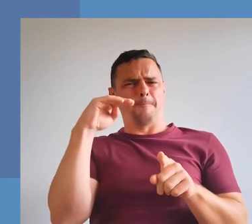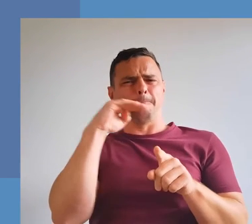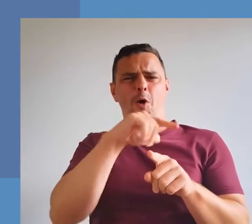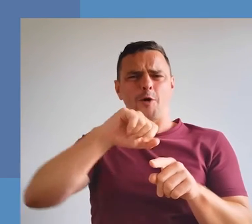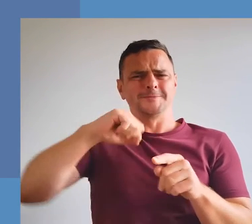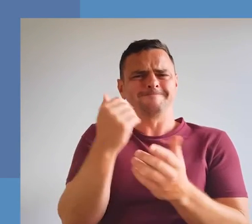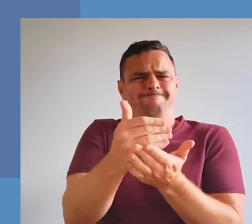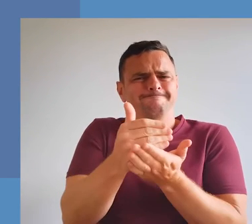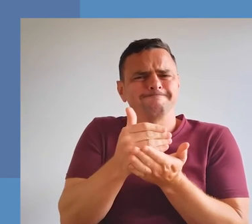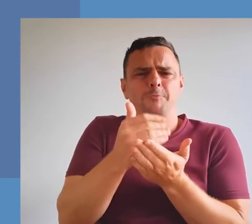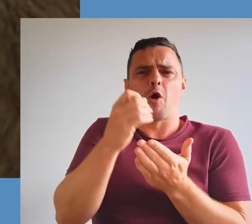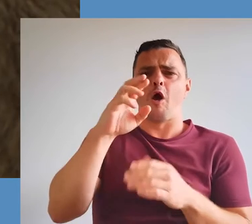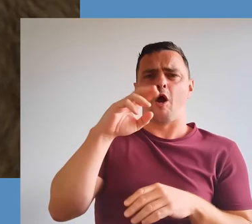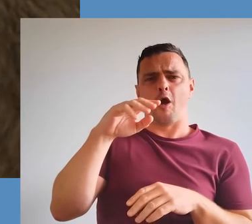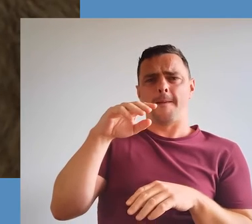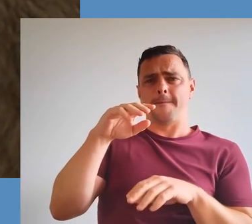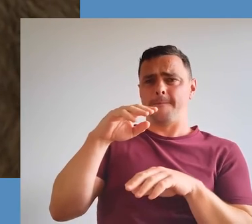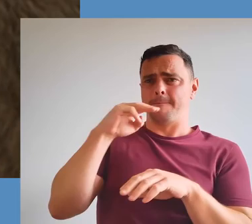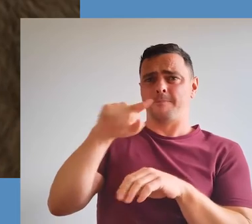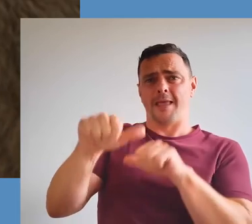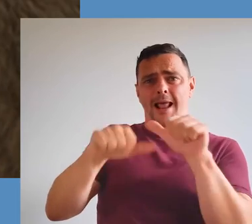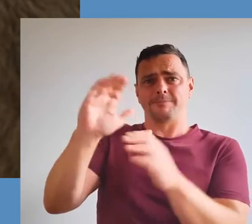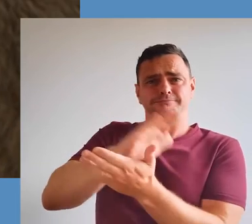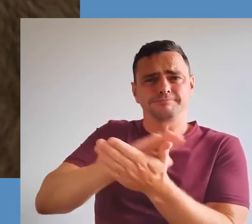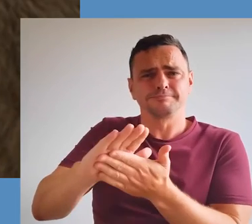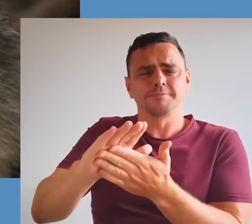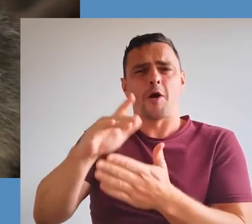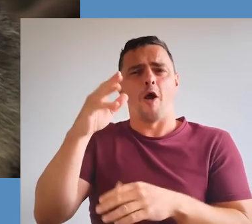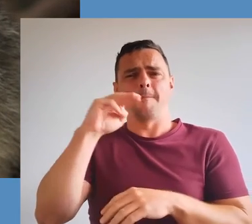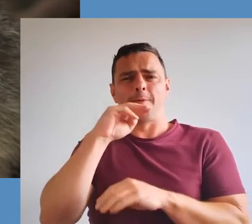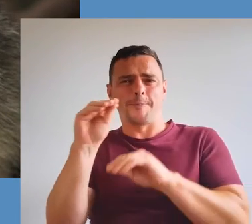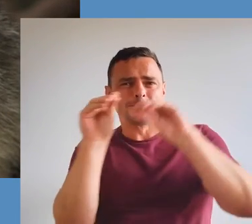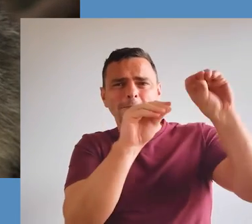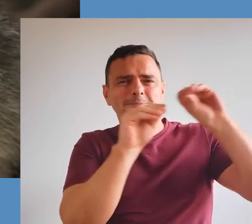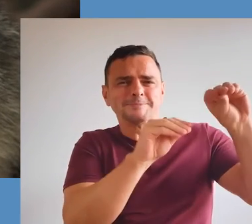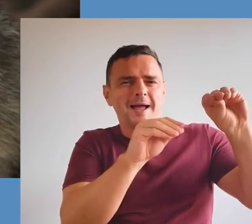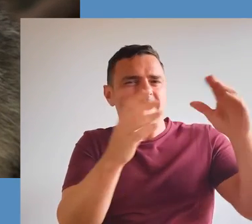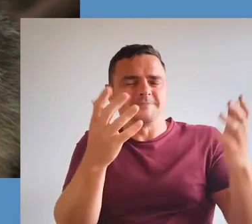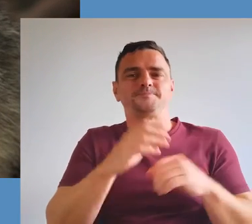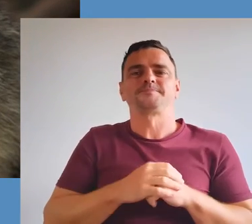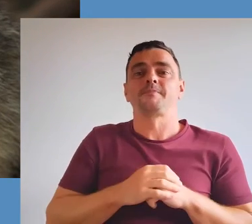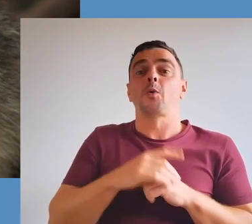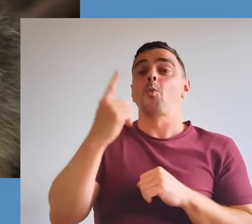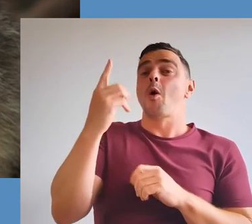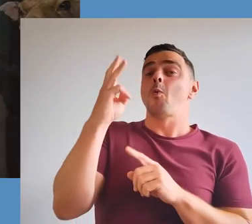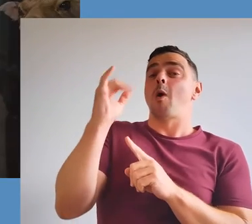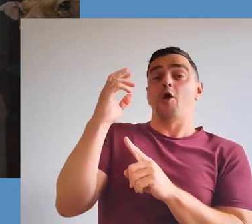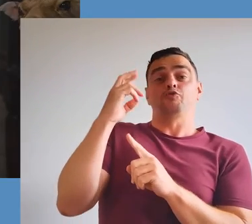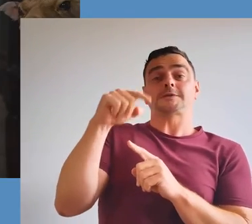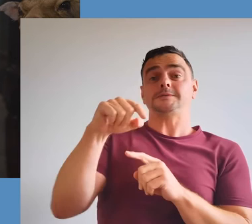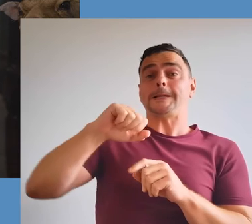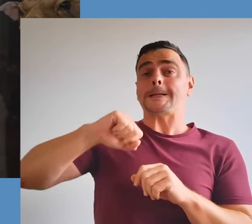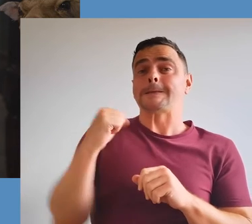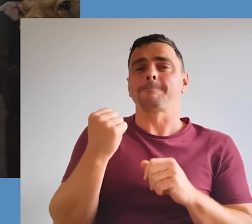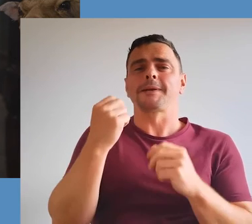animals? One reason is that they have an important job keeping nature in balance. Wolves